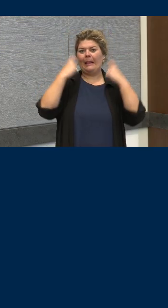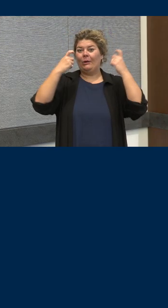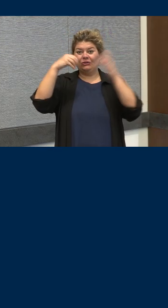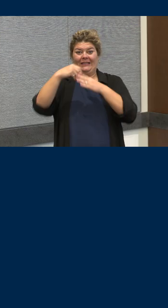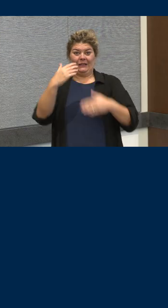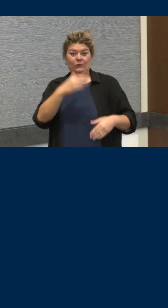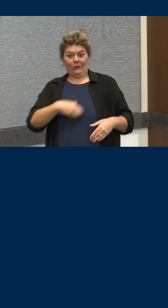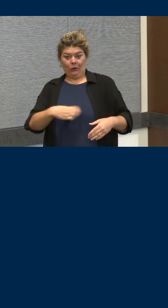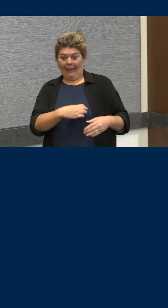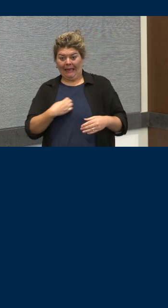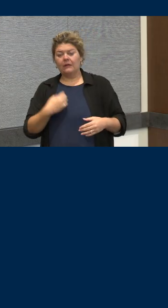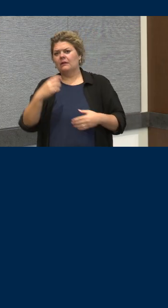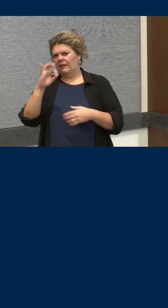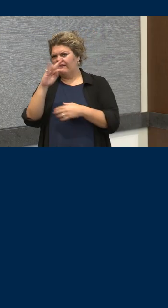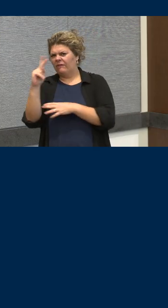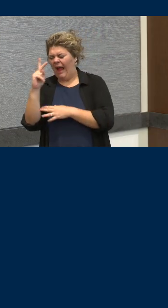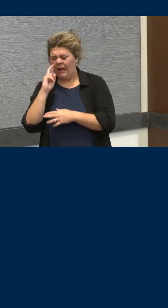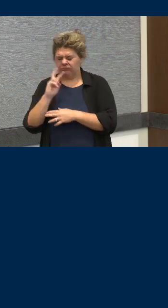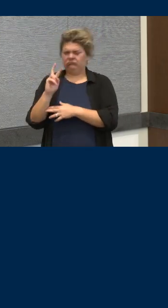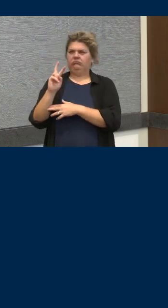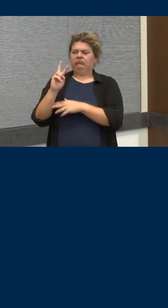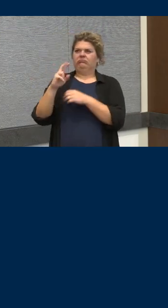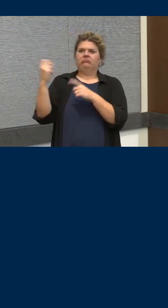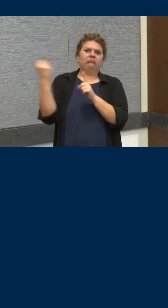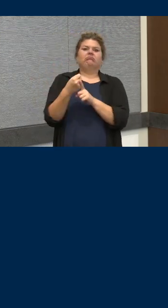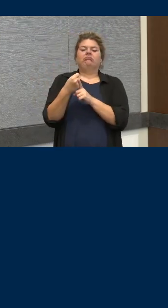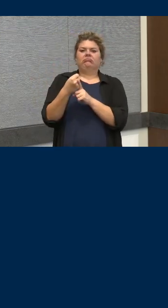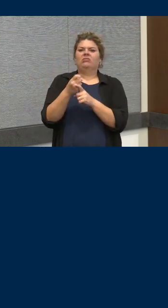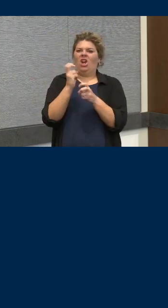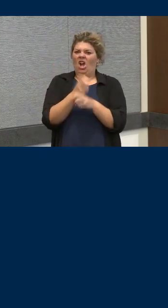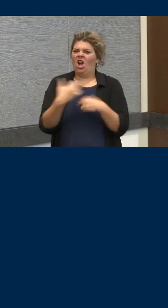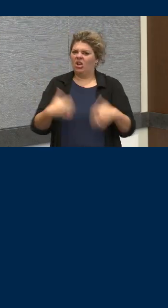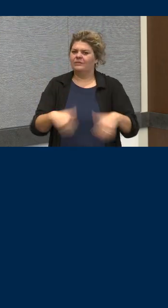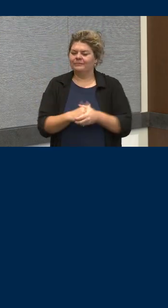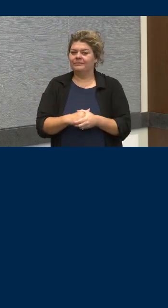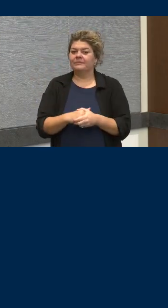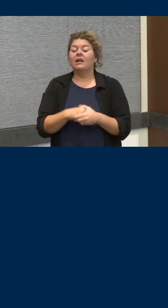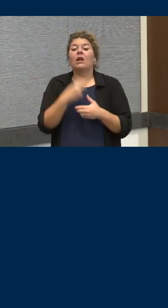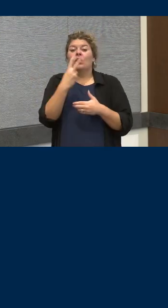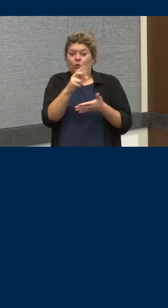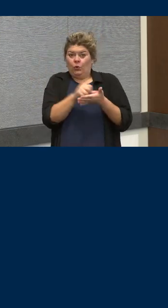probably struck Frank forcefully. 2 pages later